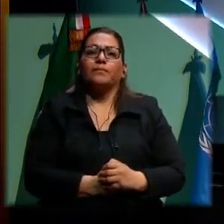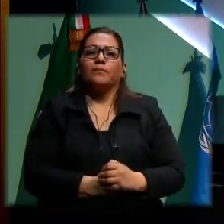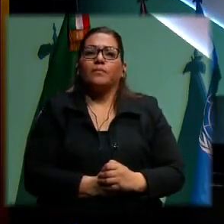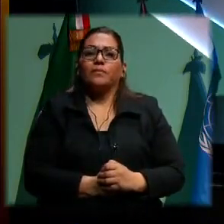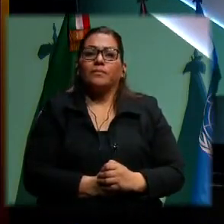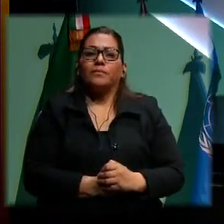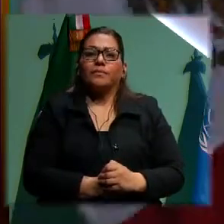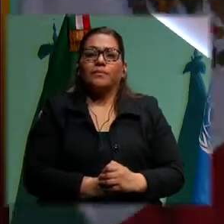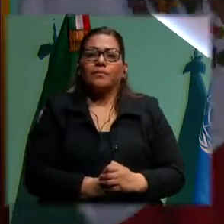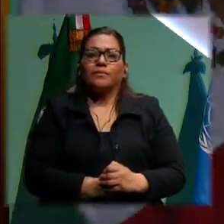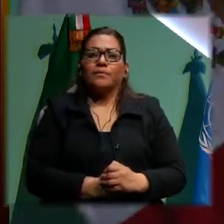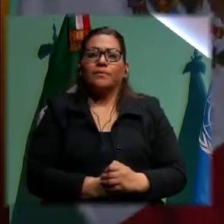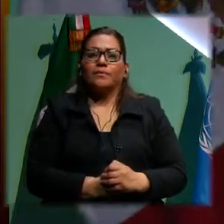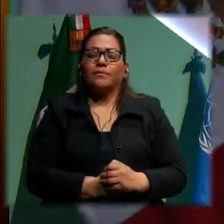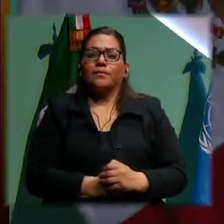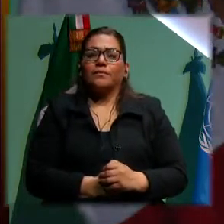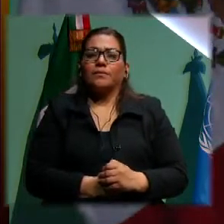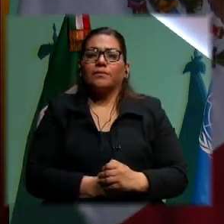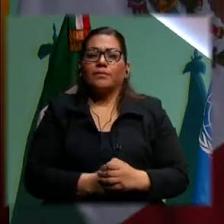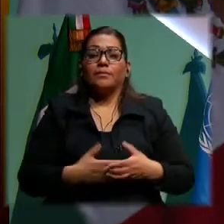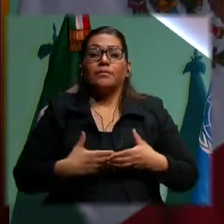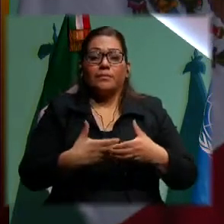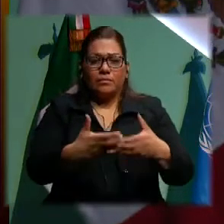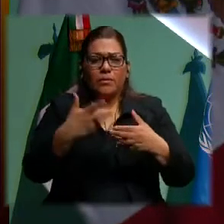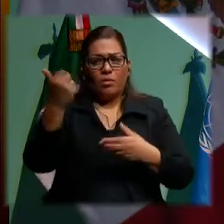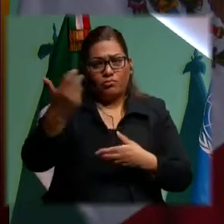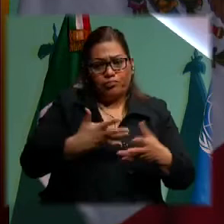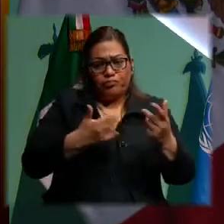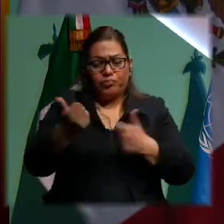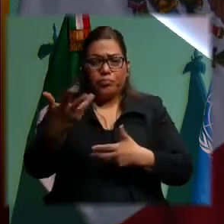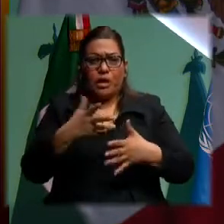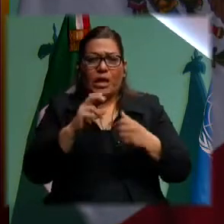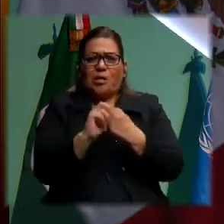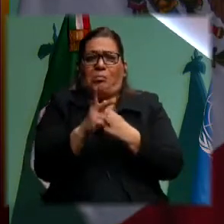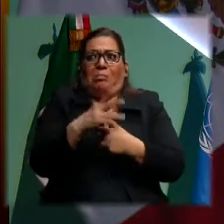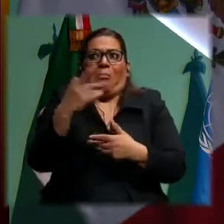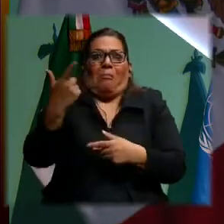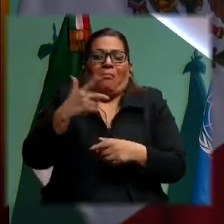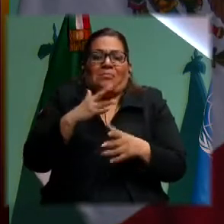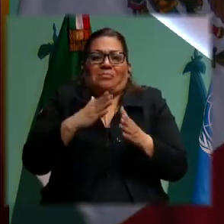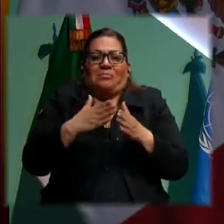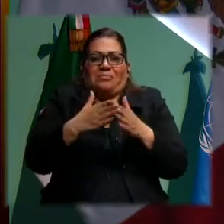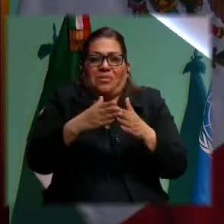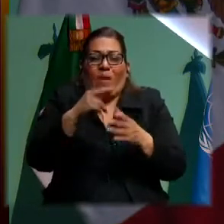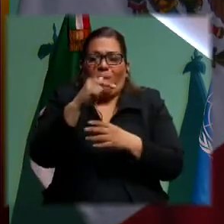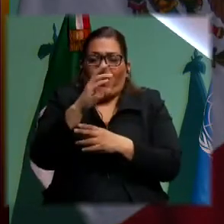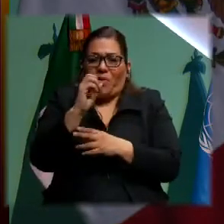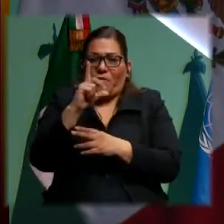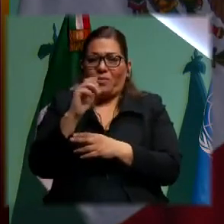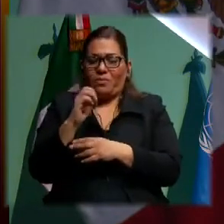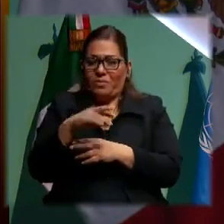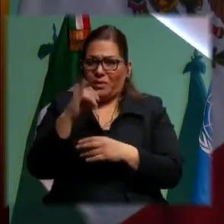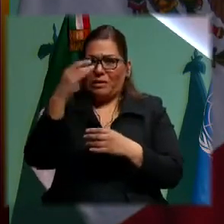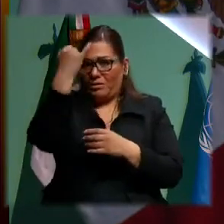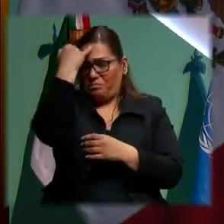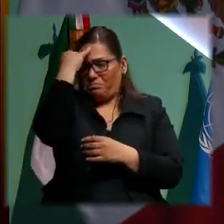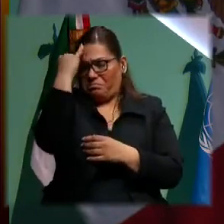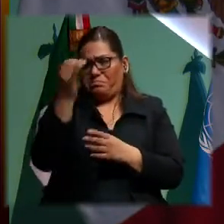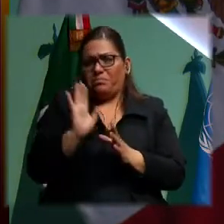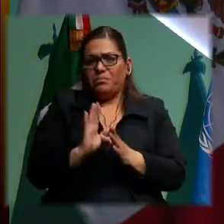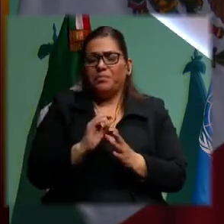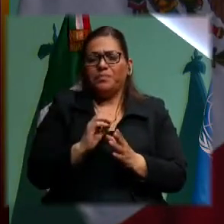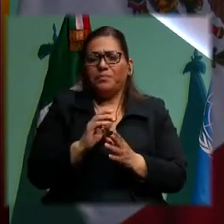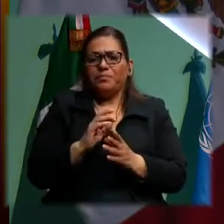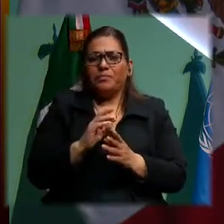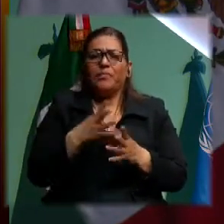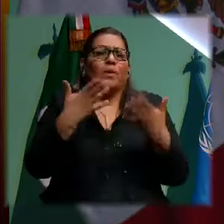little village? In Tolonia, not so many kilometers away,